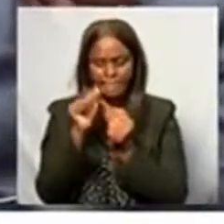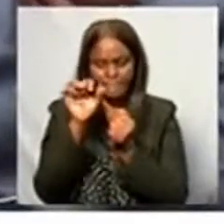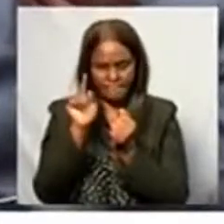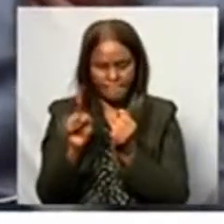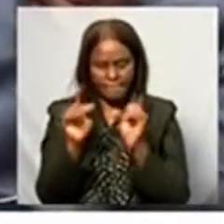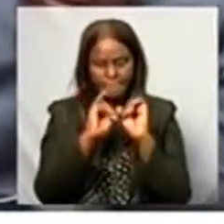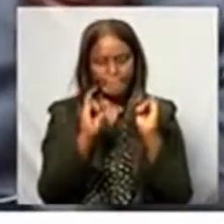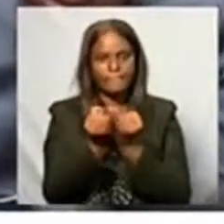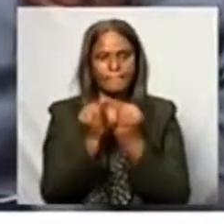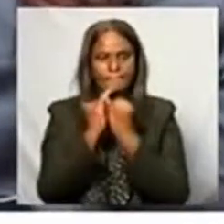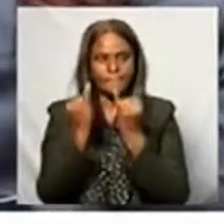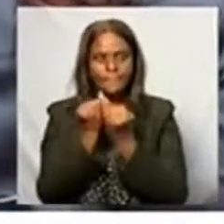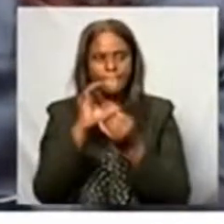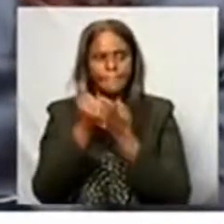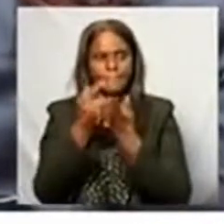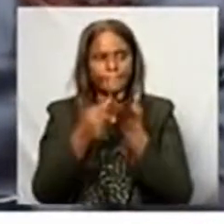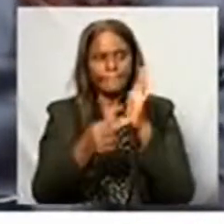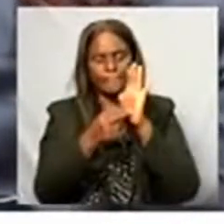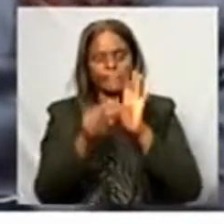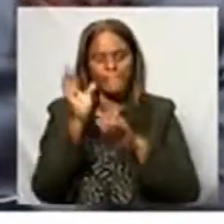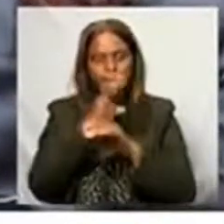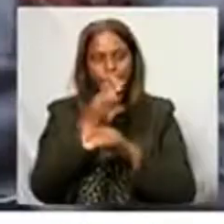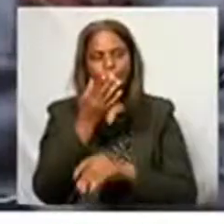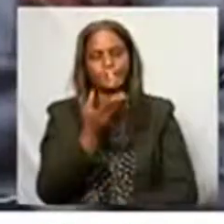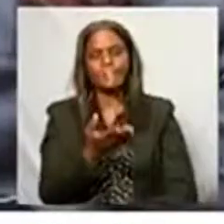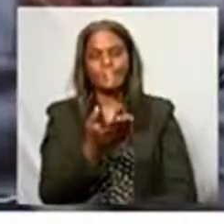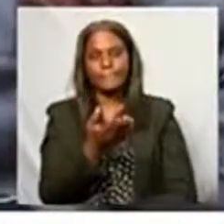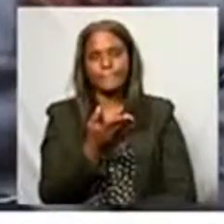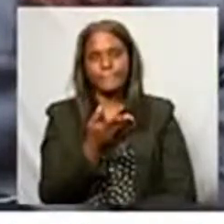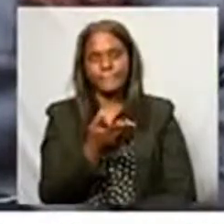institutions shows that